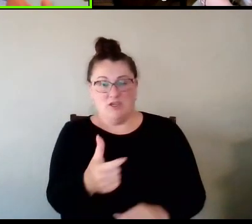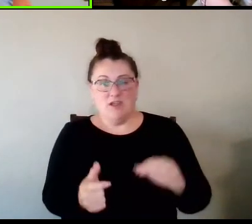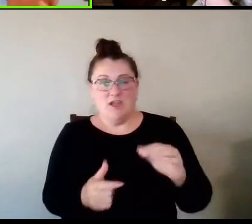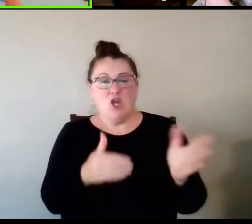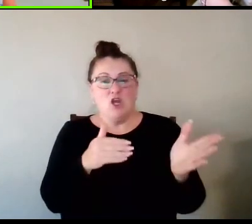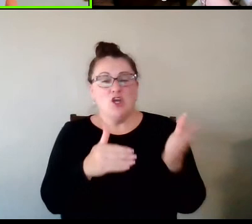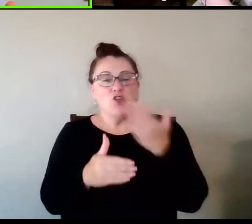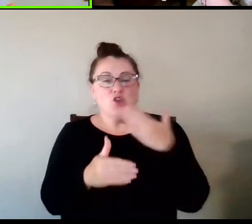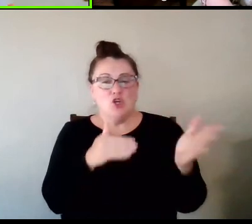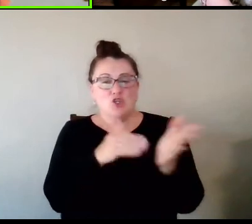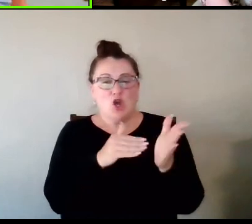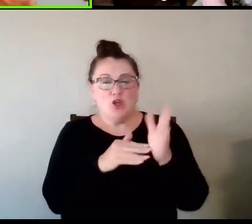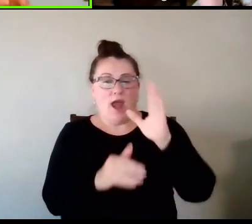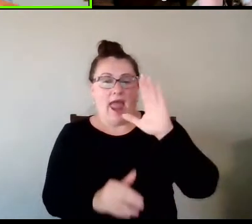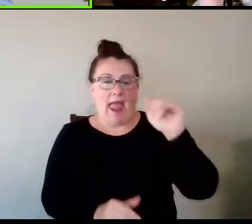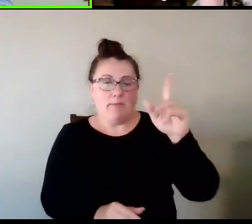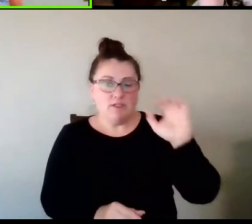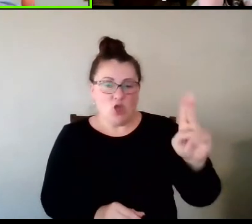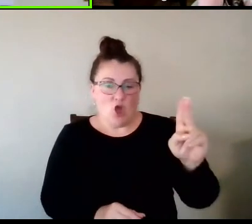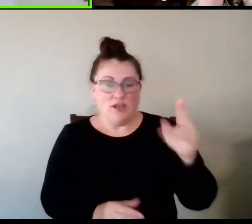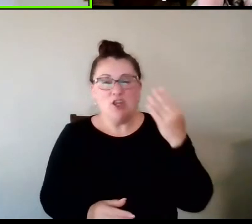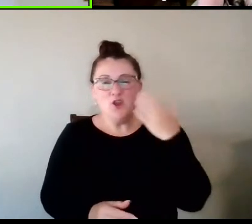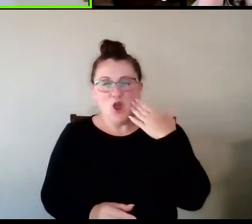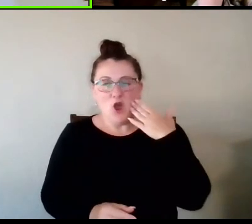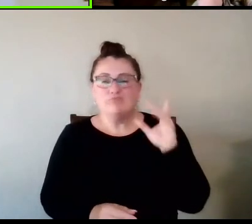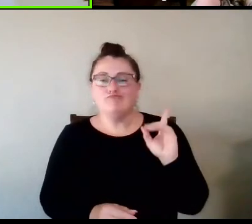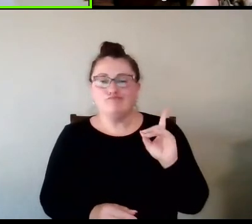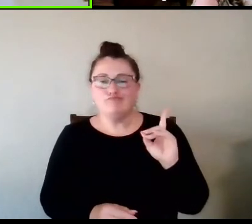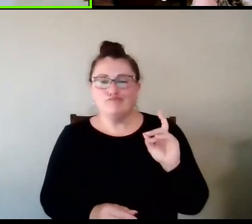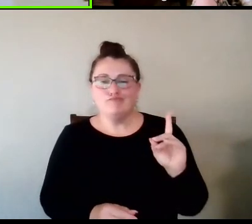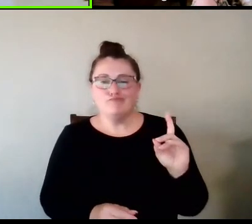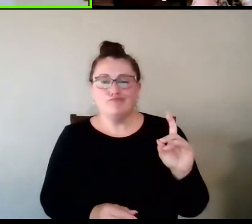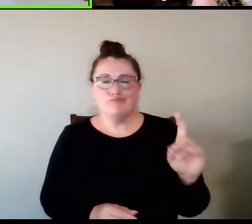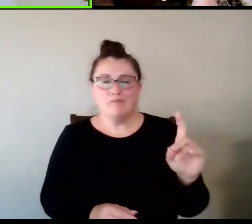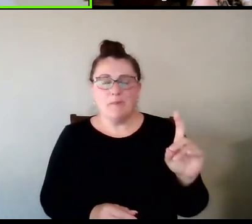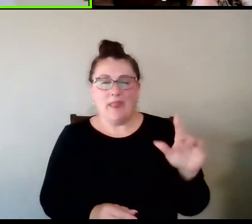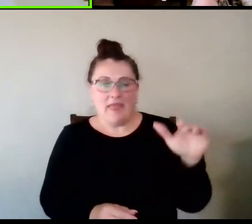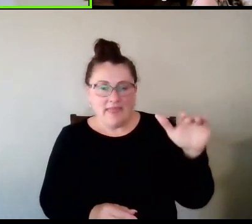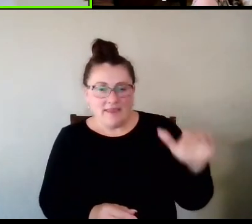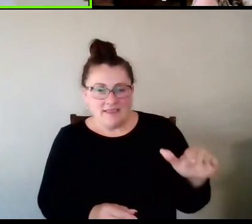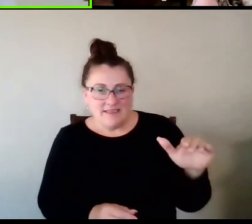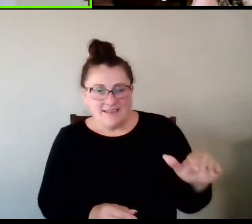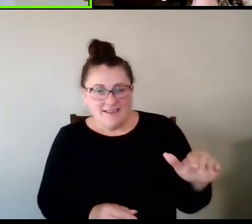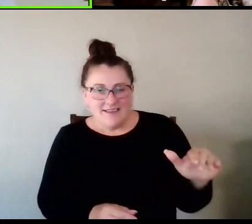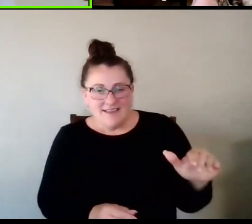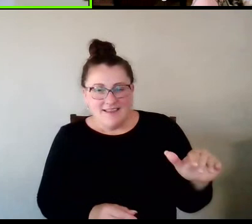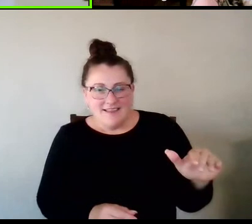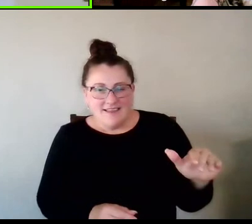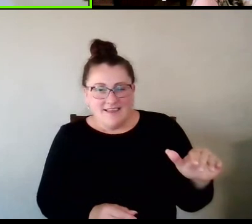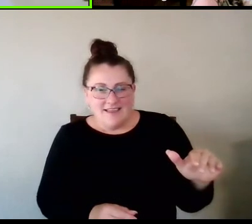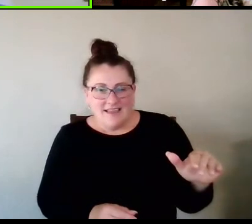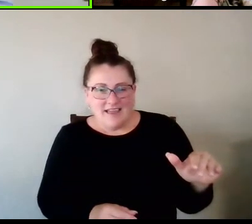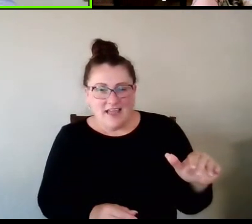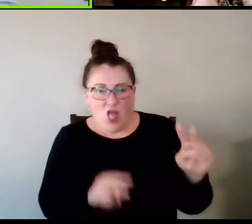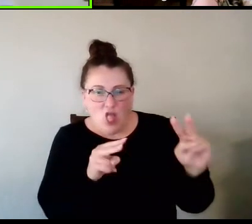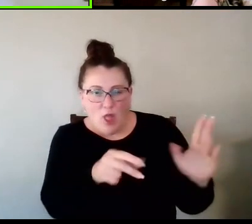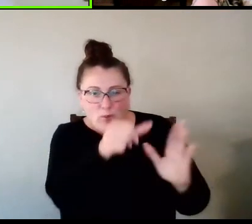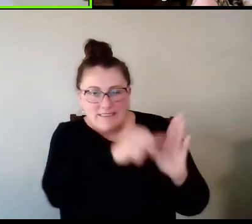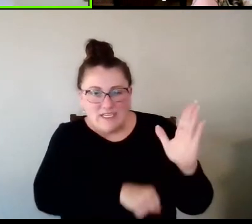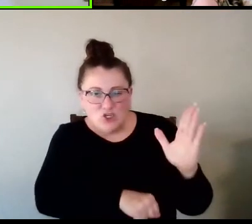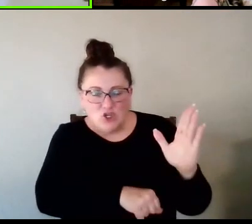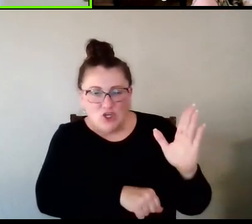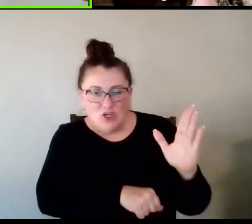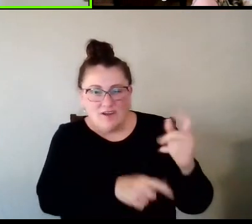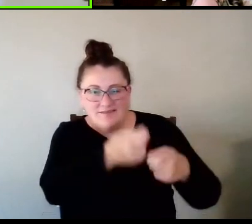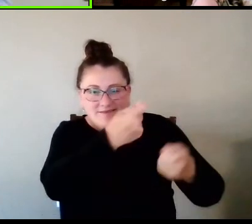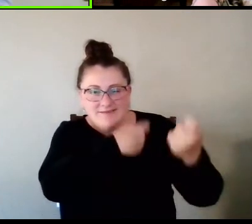Amazon, you know how they walk they would walk the child through the steps in the procedure. And of course, substituted a